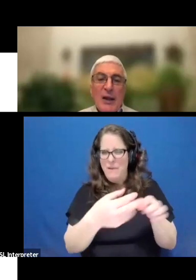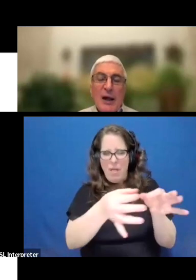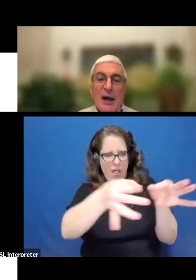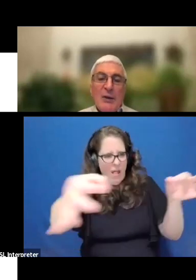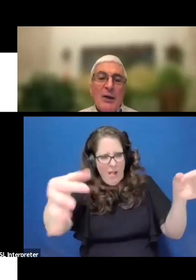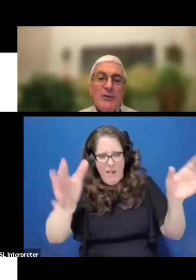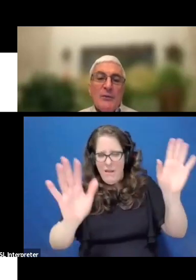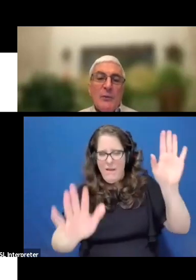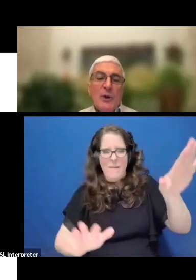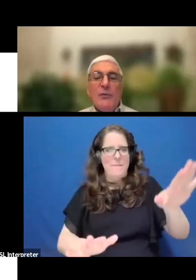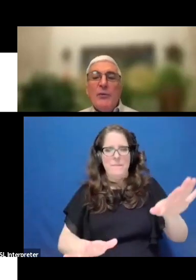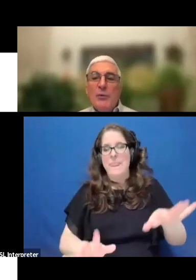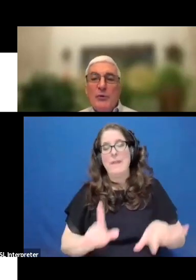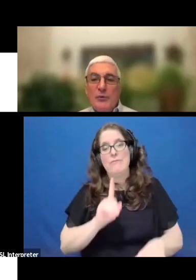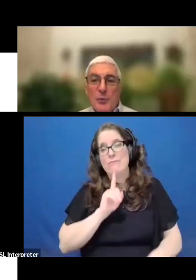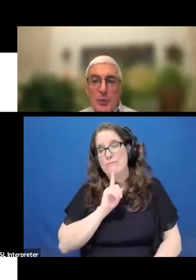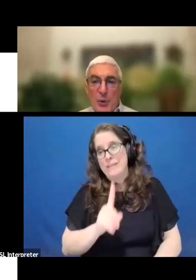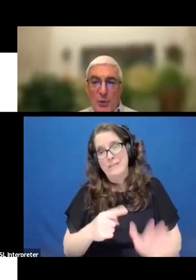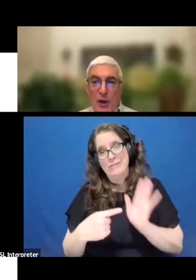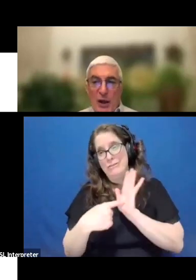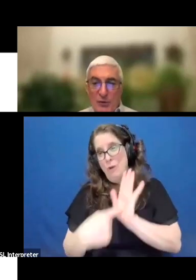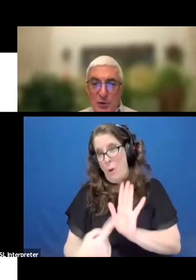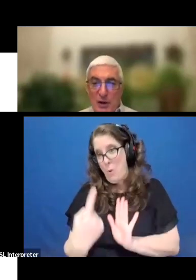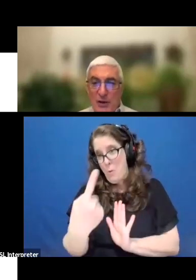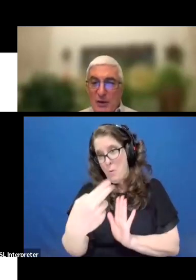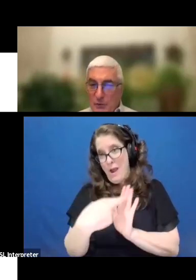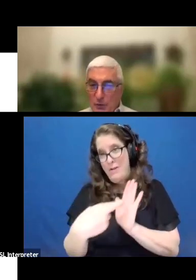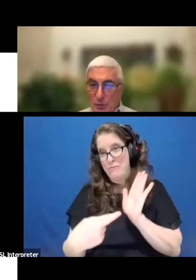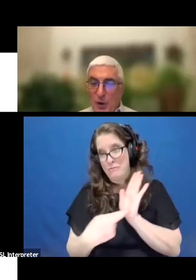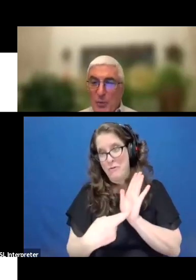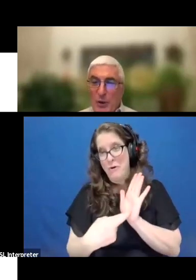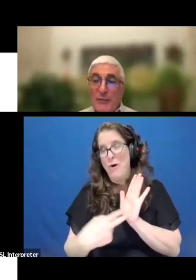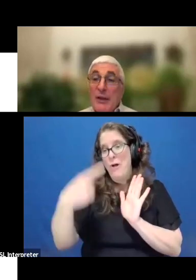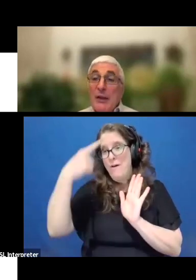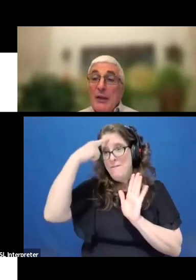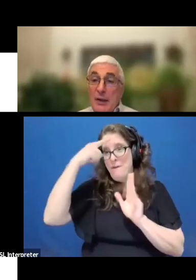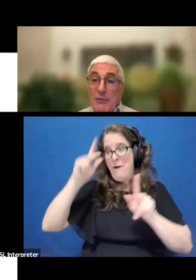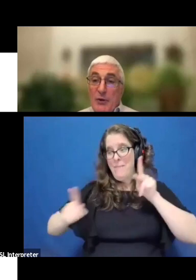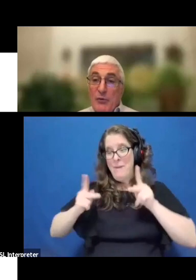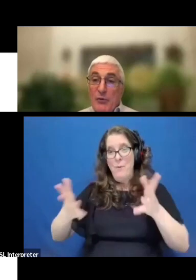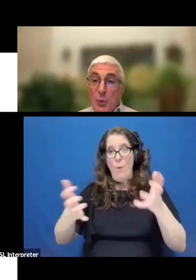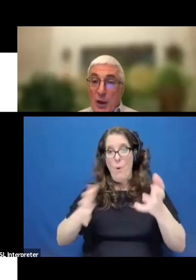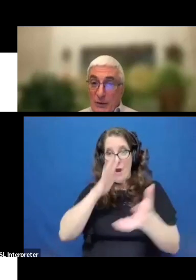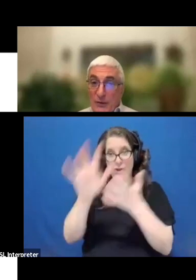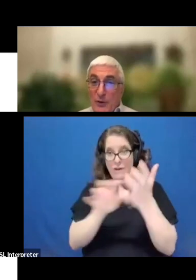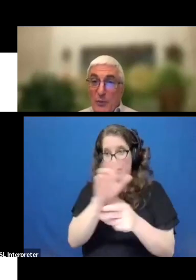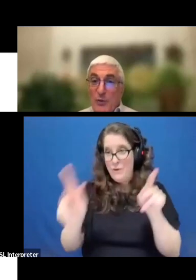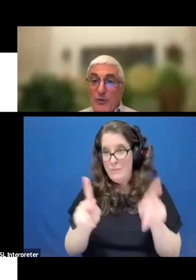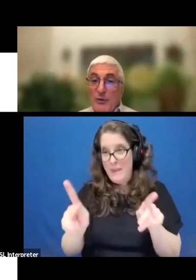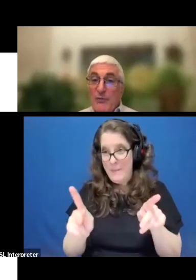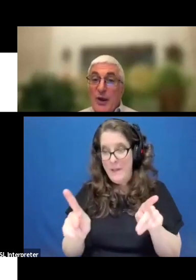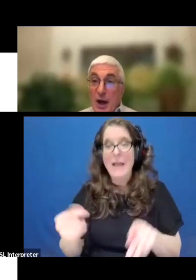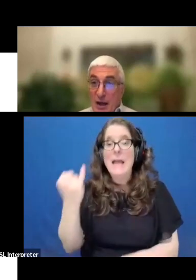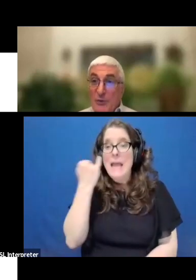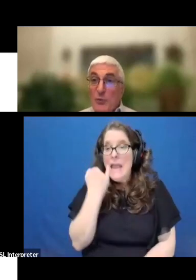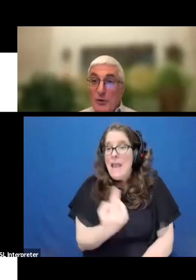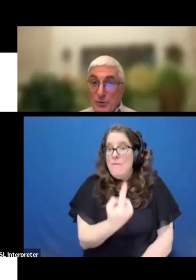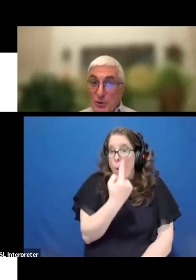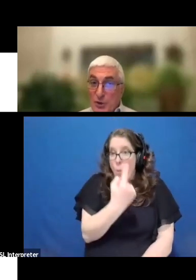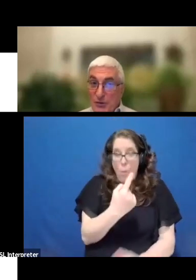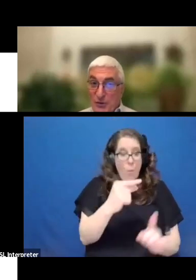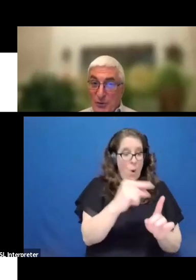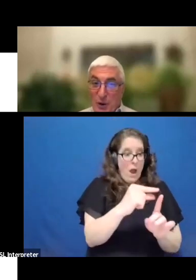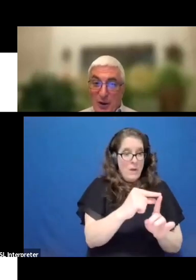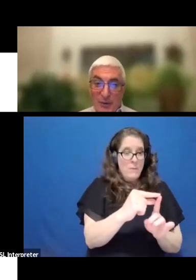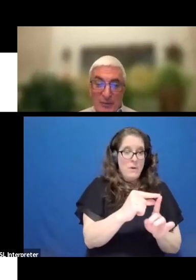uses highlights one of the rules for bureaucrats trying to confuse the public. Never use one syllable if 9 would